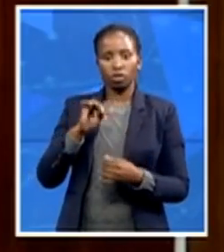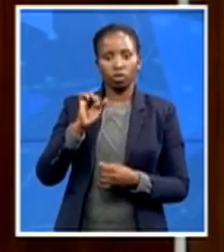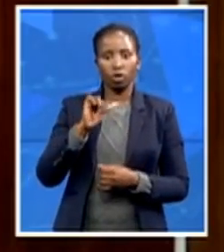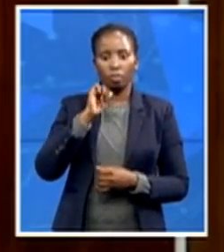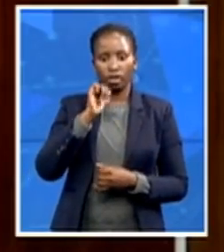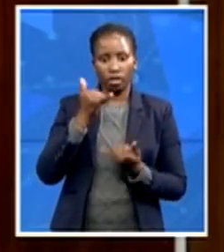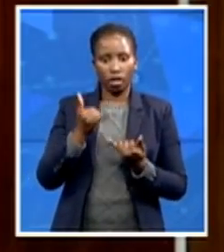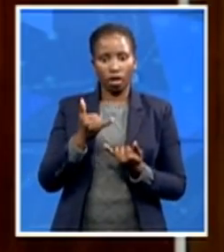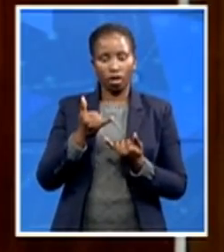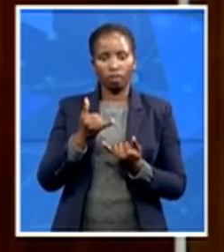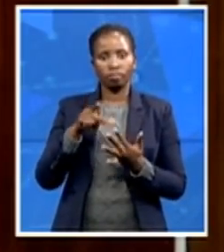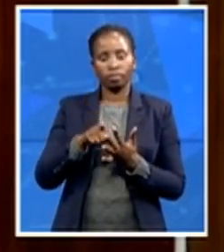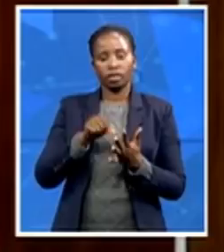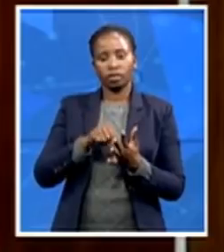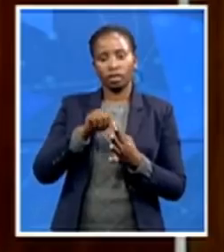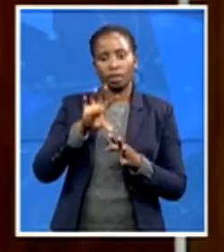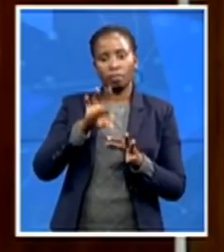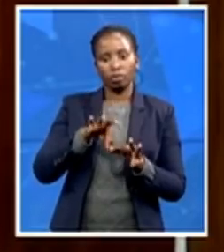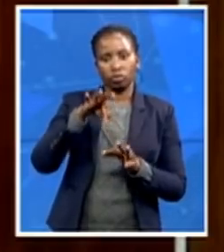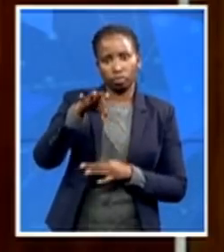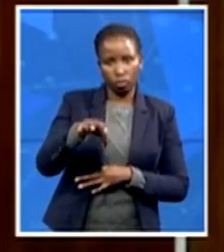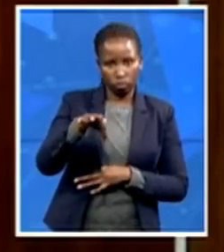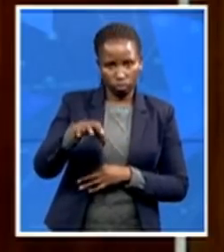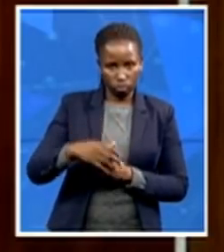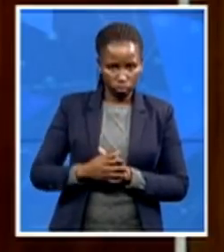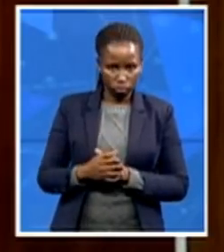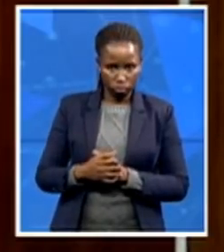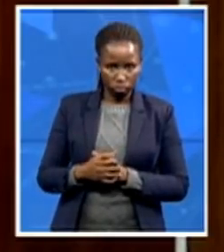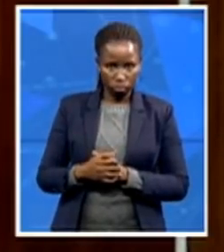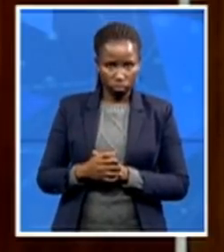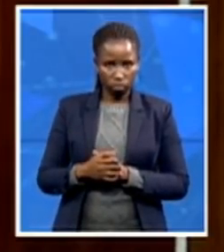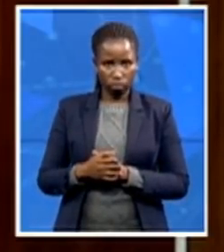the other one, which was the date, the 7th? 5 July, Your Worship. 5 July